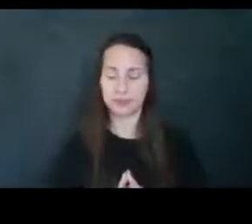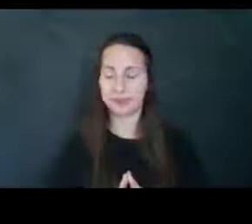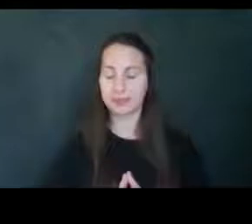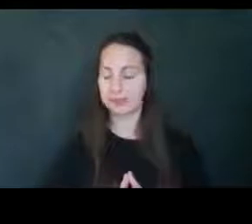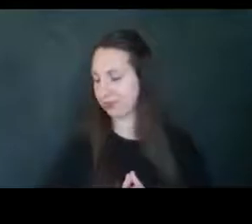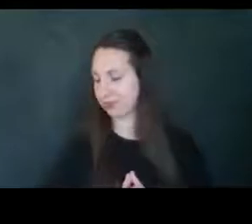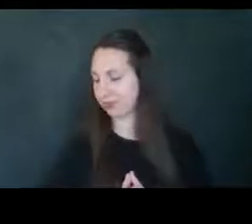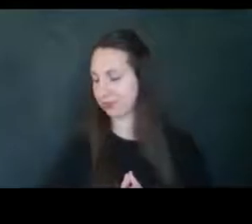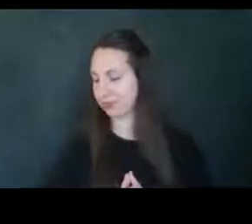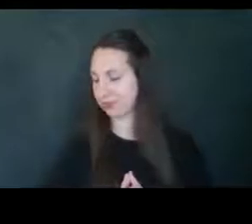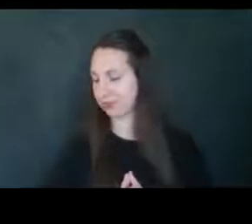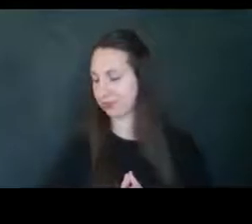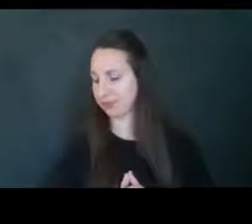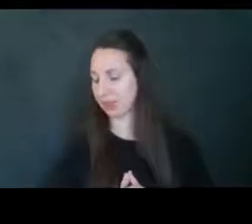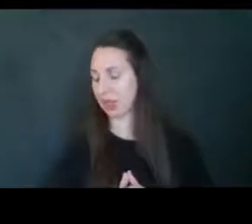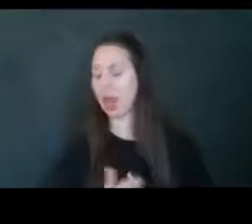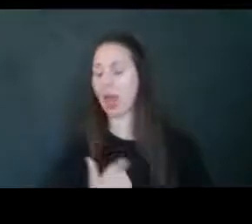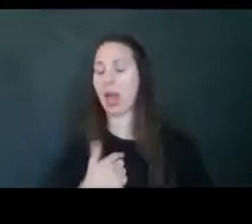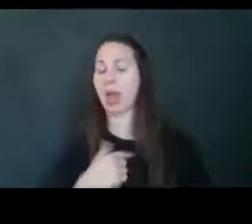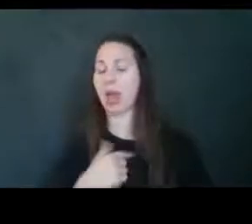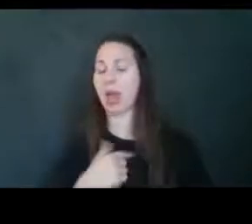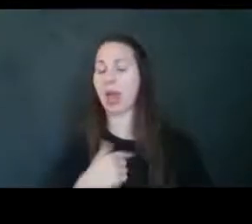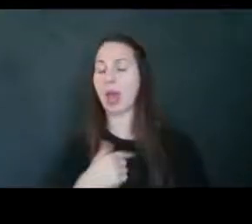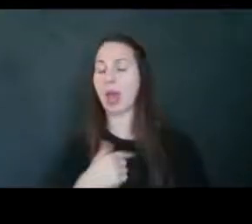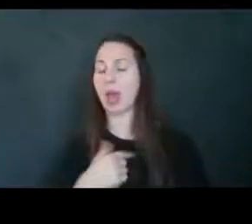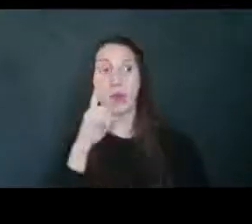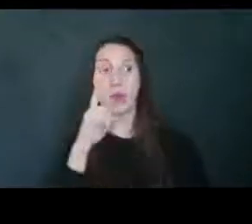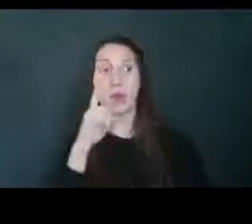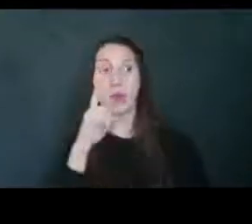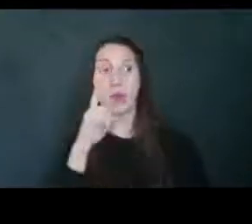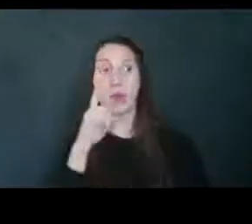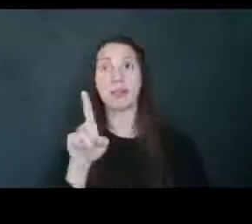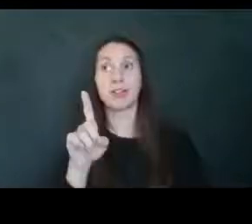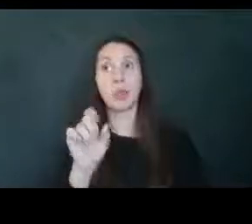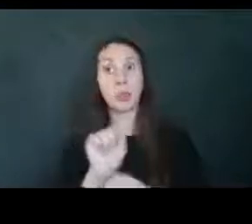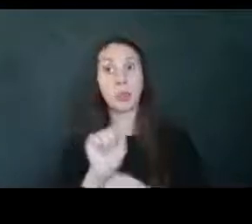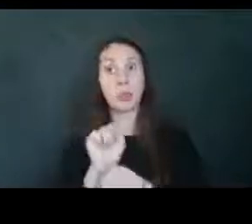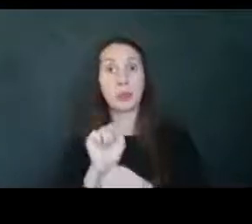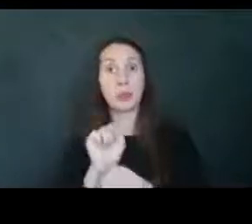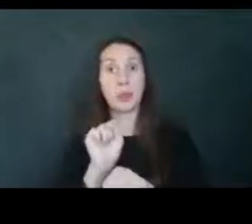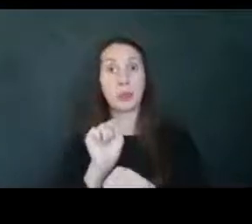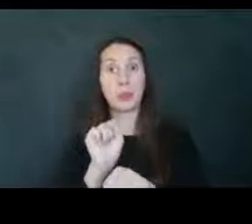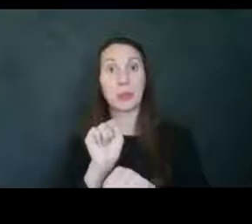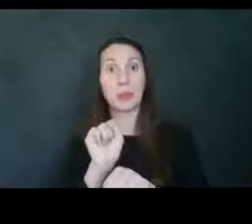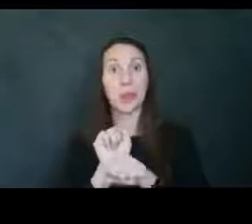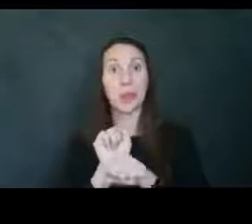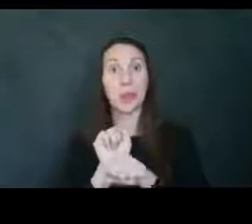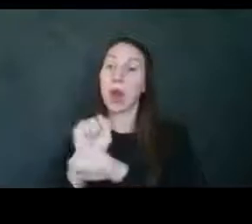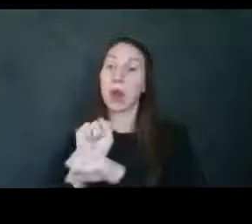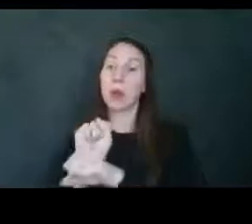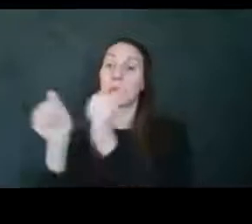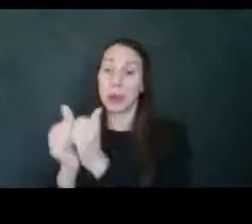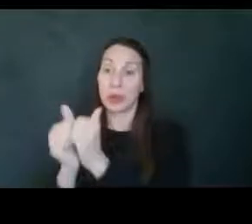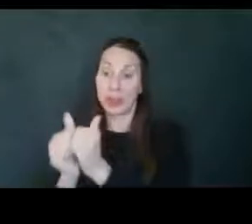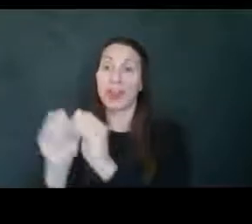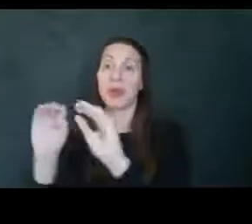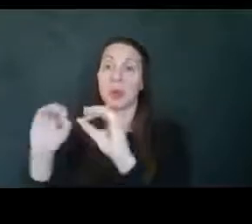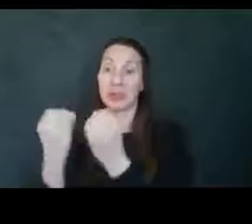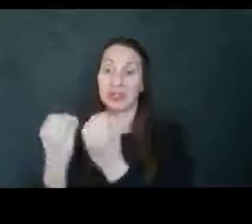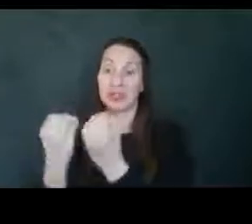grateful to the work that I work at an organization that recognizes the variance in our